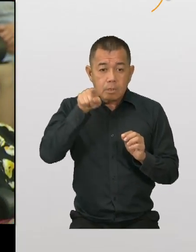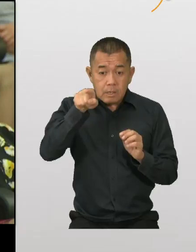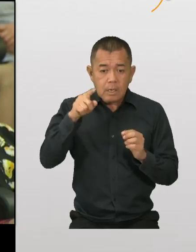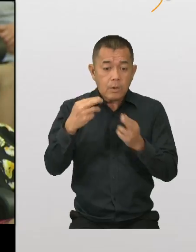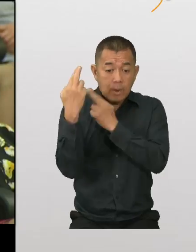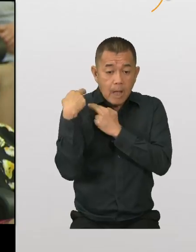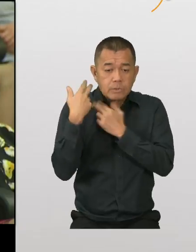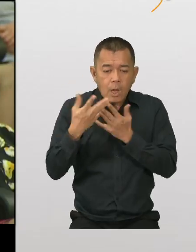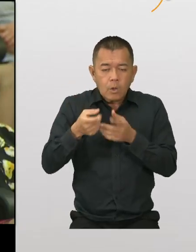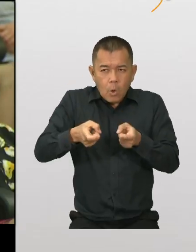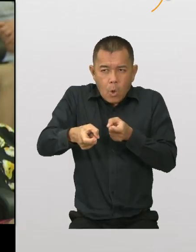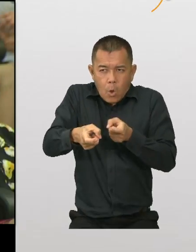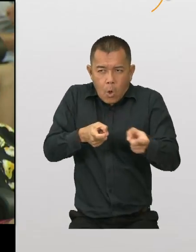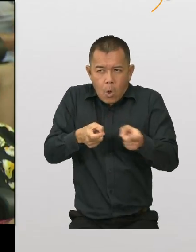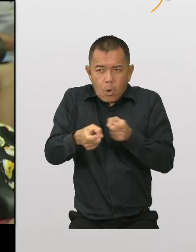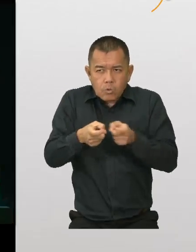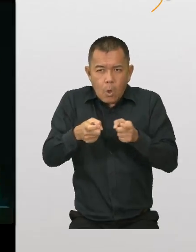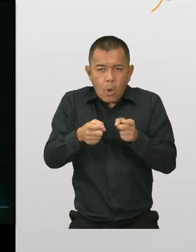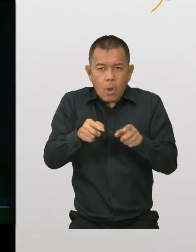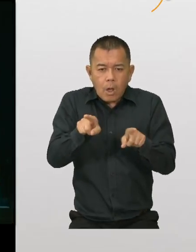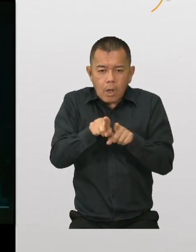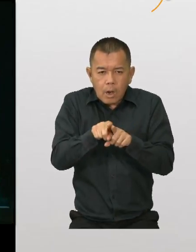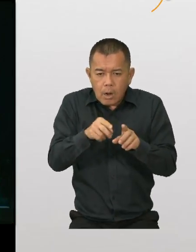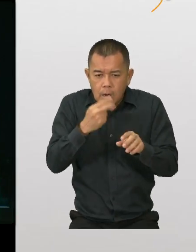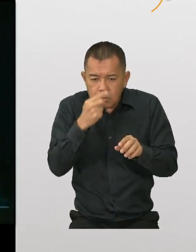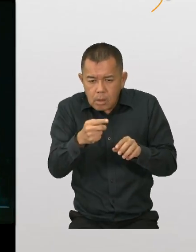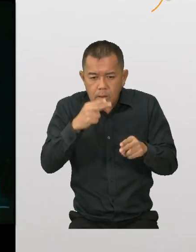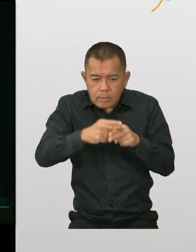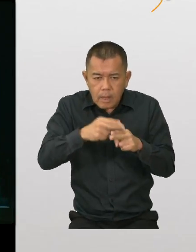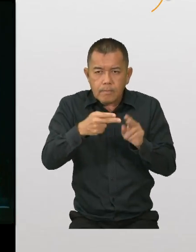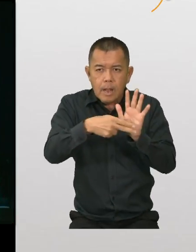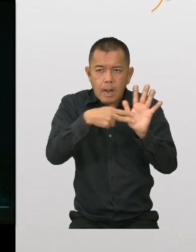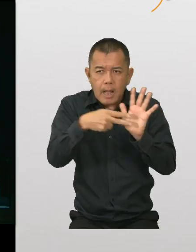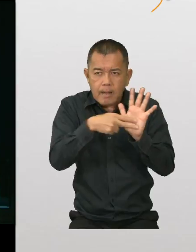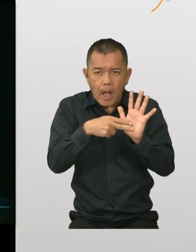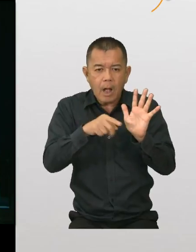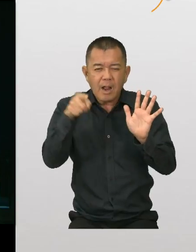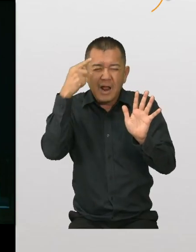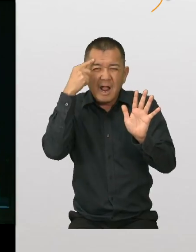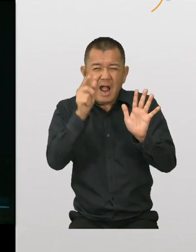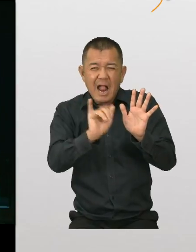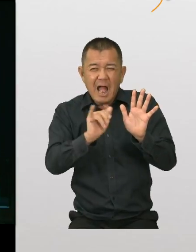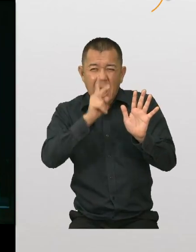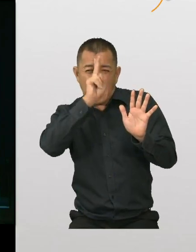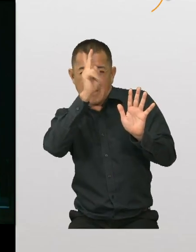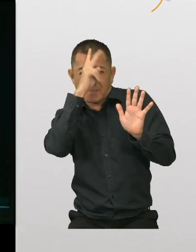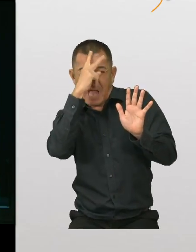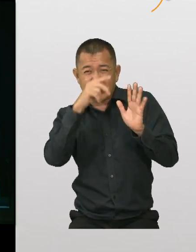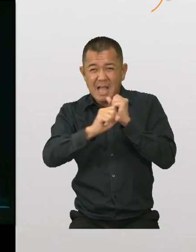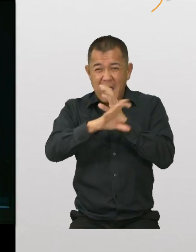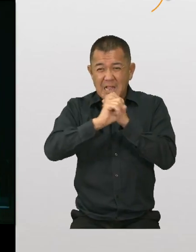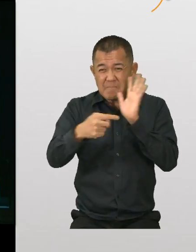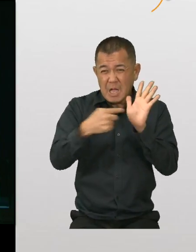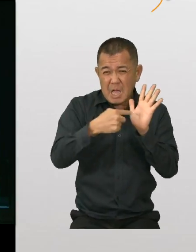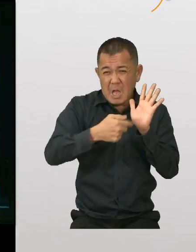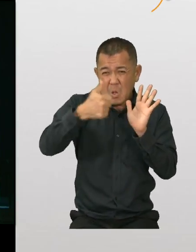of infant formula and put a stop to misleading advertising. What are misleading advertisement? In the